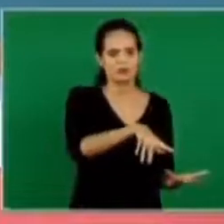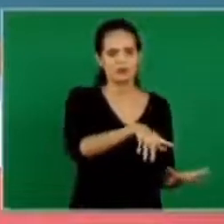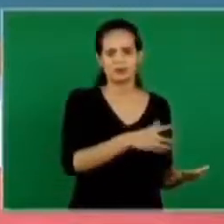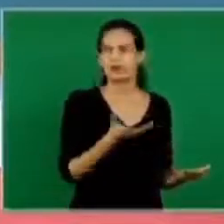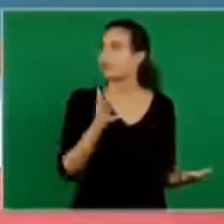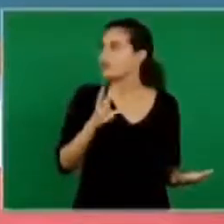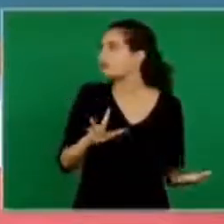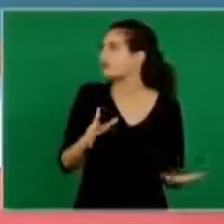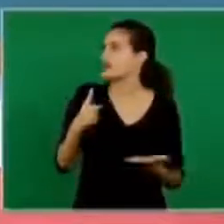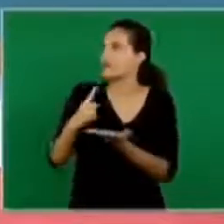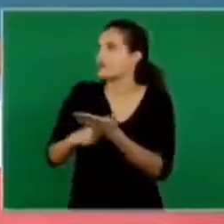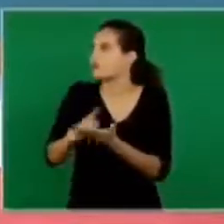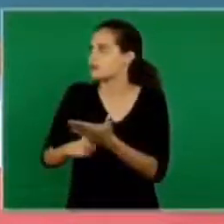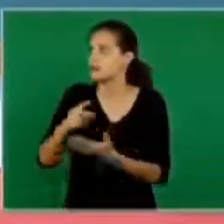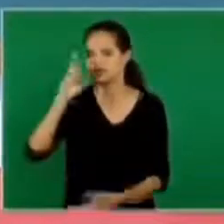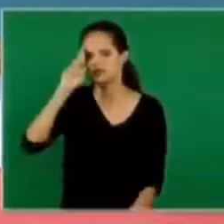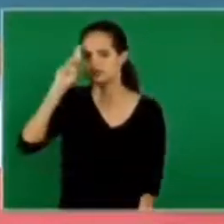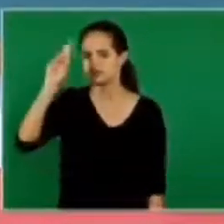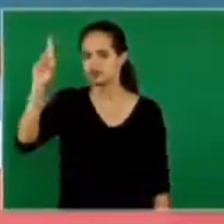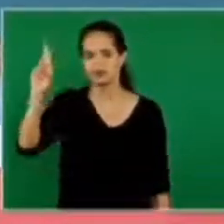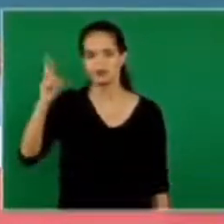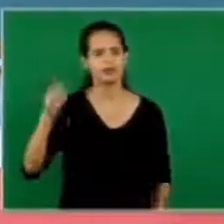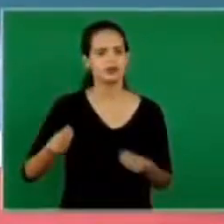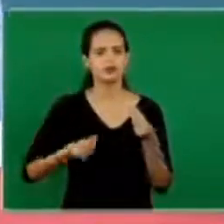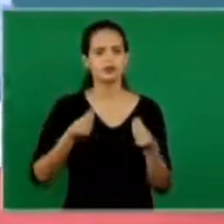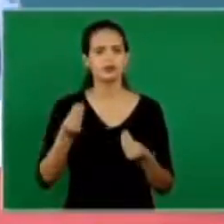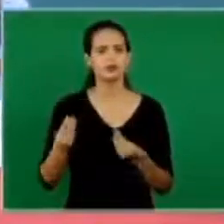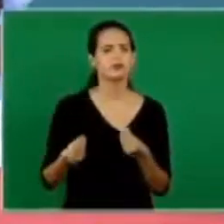want to go through it.